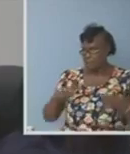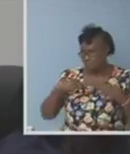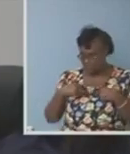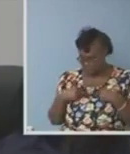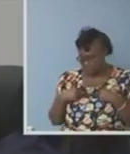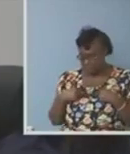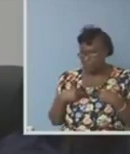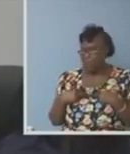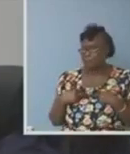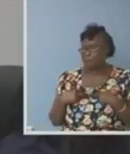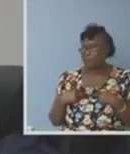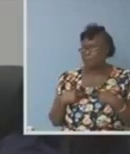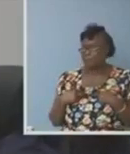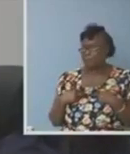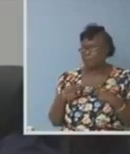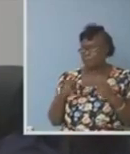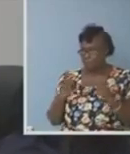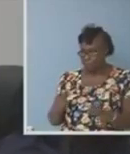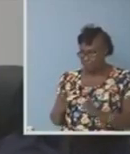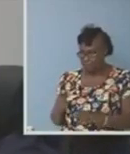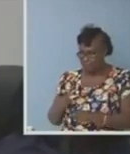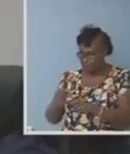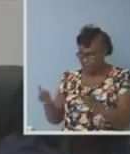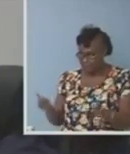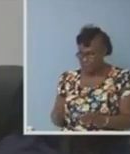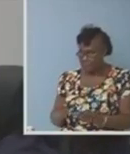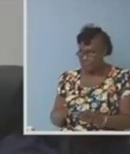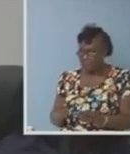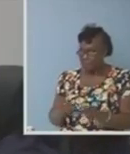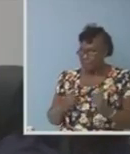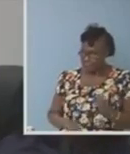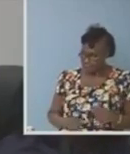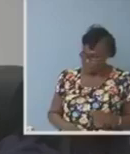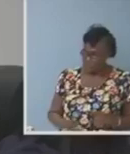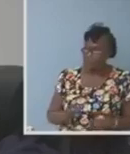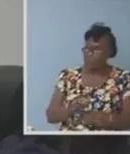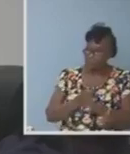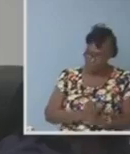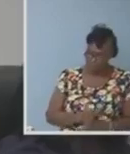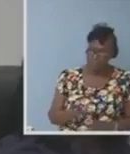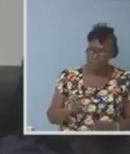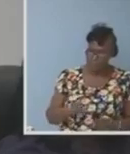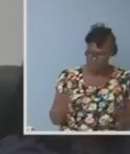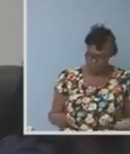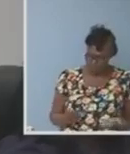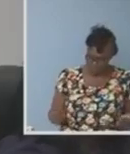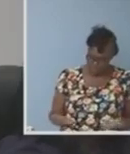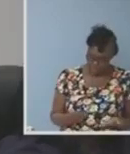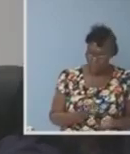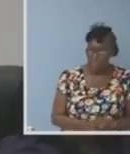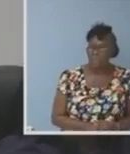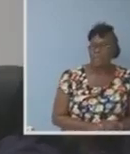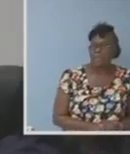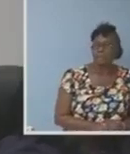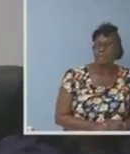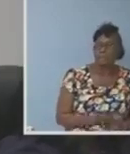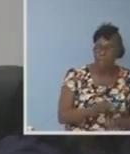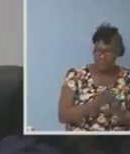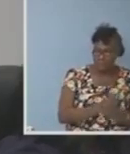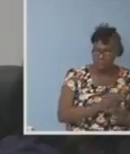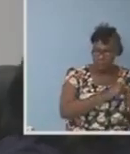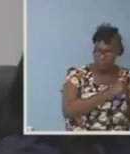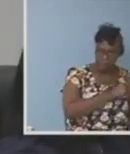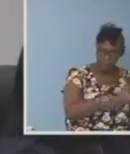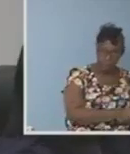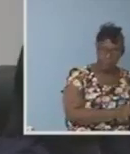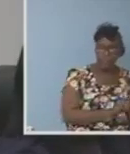in Tobago. In the event someone is positive and well, we have adequate isolation facilities that they can be